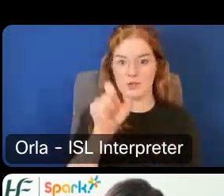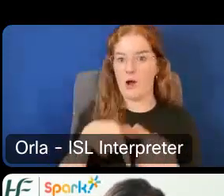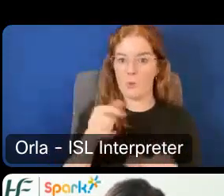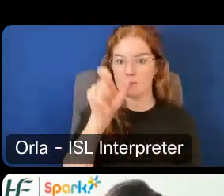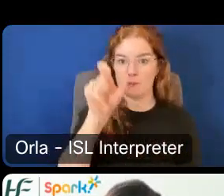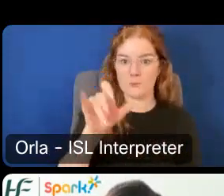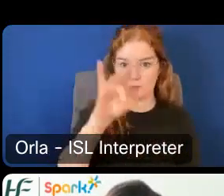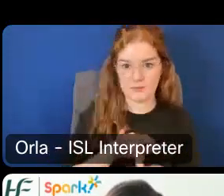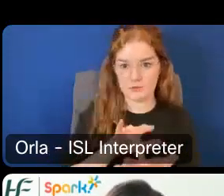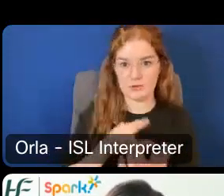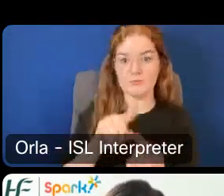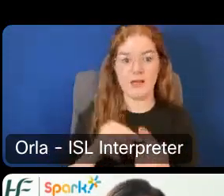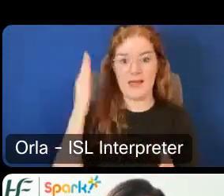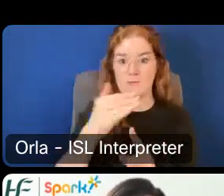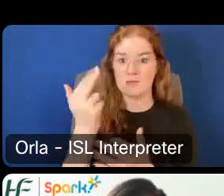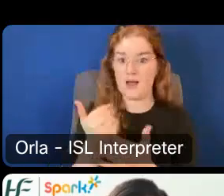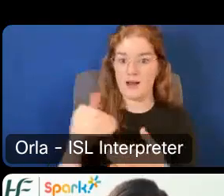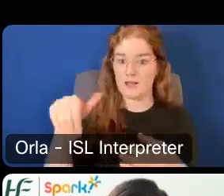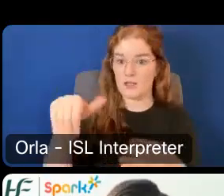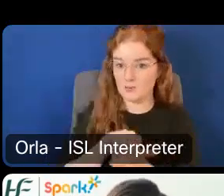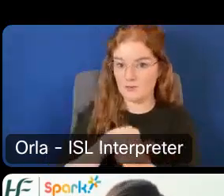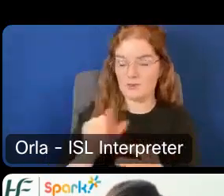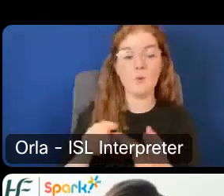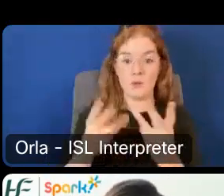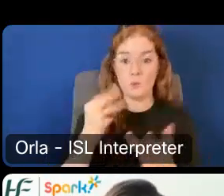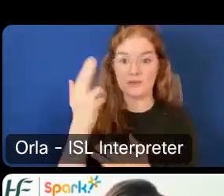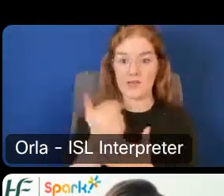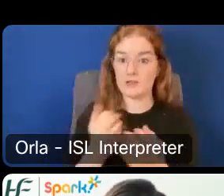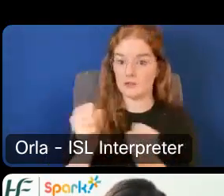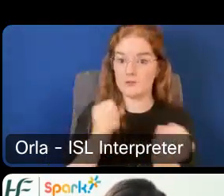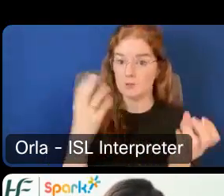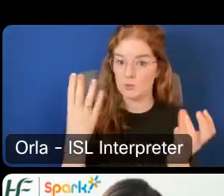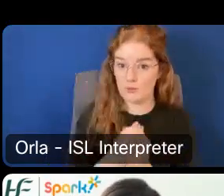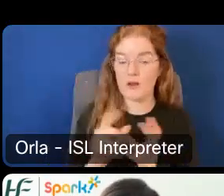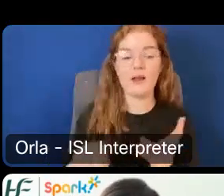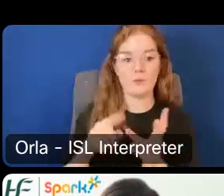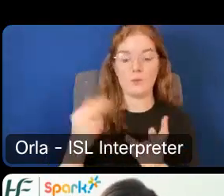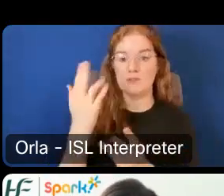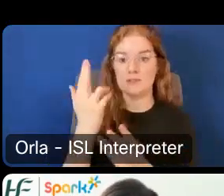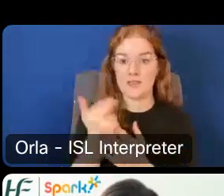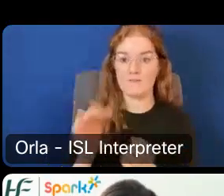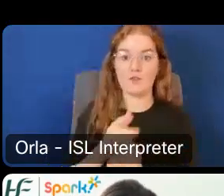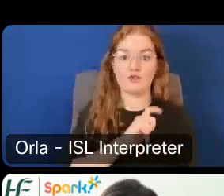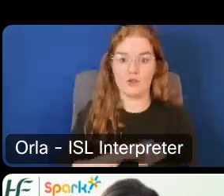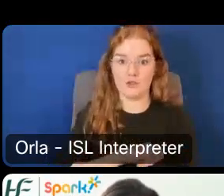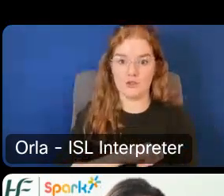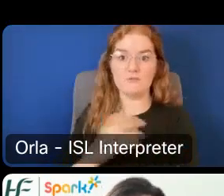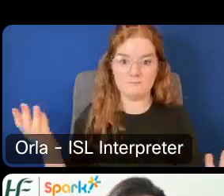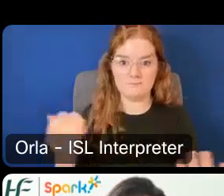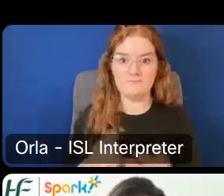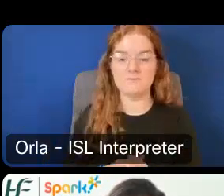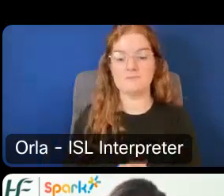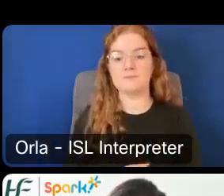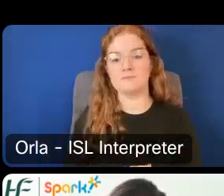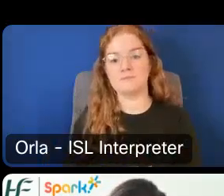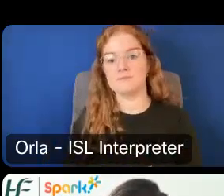design to be inclusive. We will design services together, and we will design for trust. So